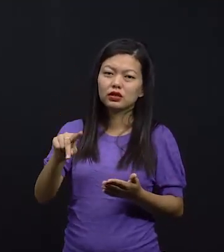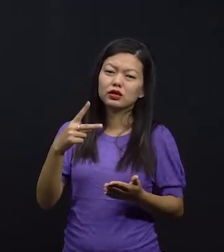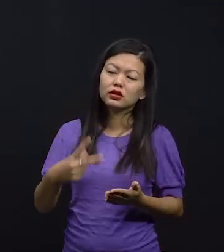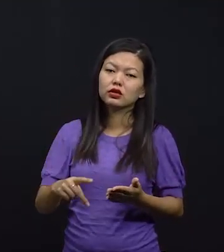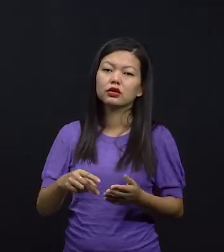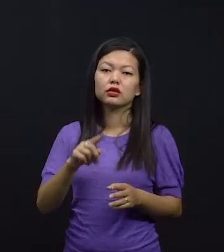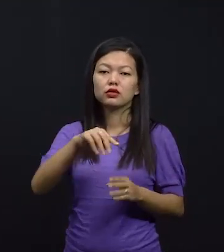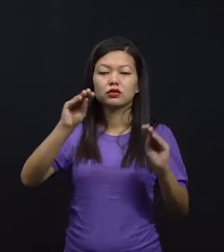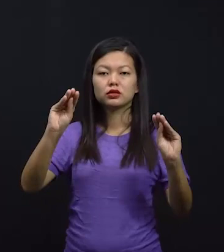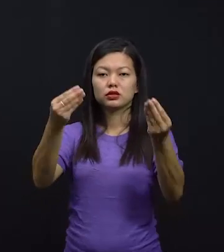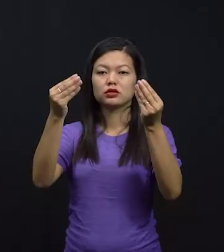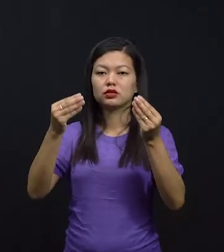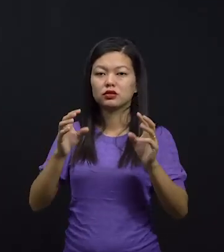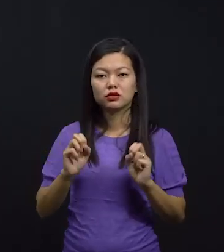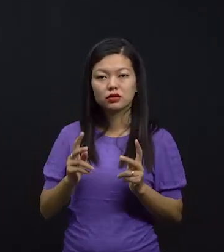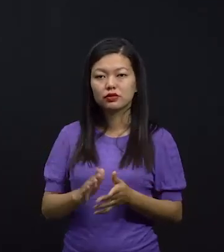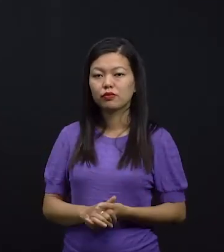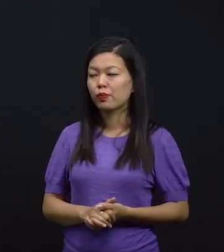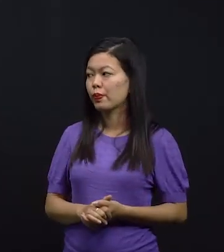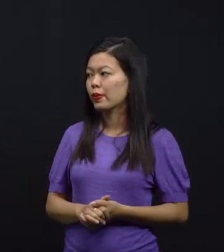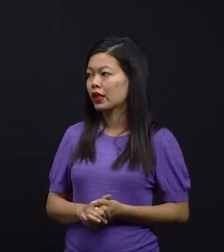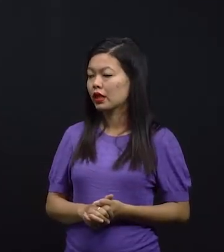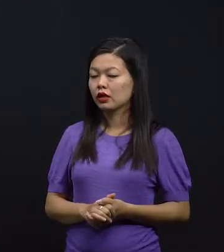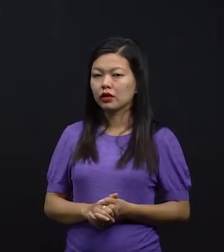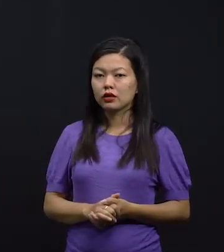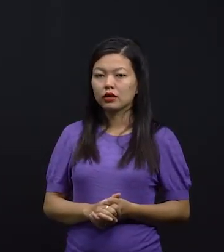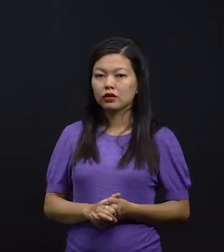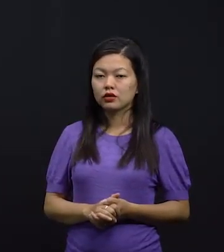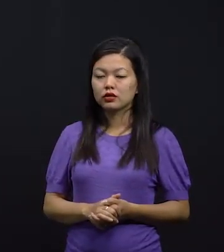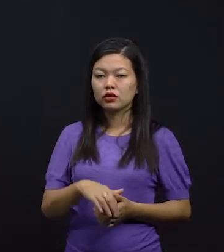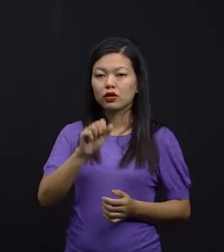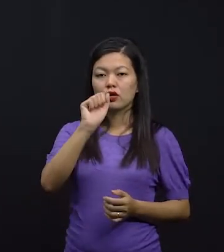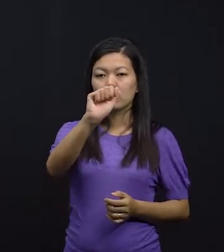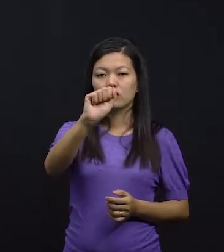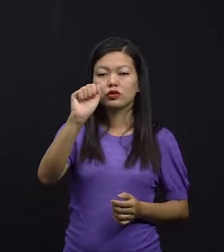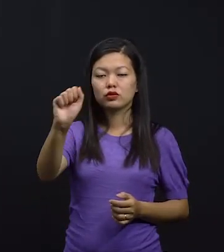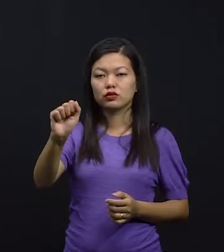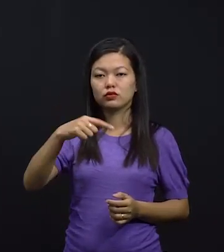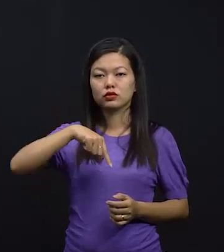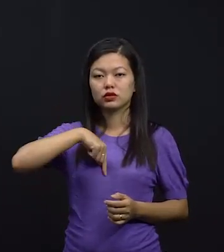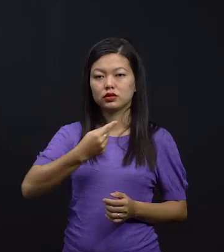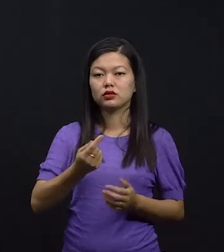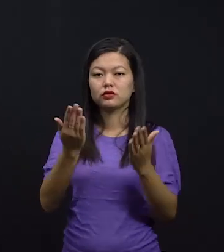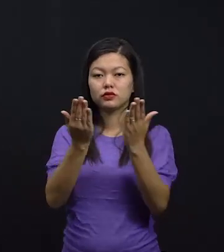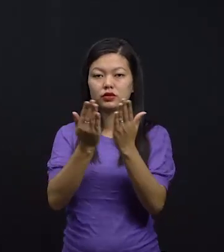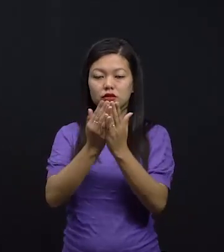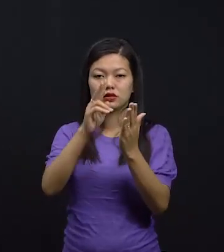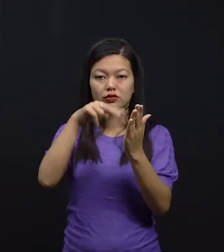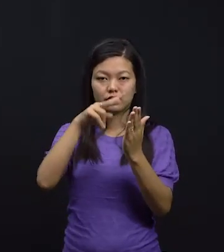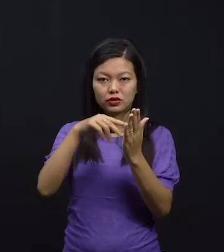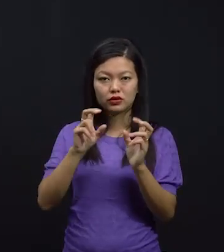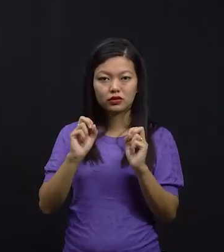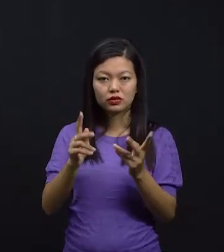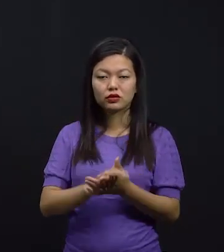figures of speech are used. I will not be discussing about the others. You try to read it and do some self-study, but just the first line